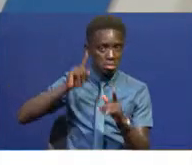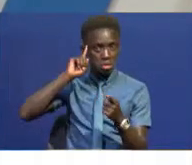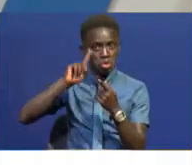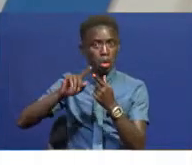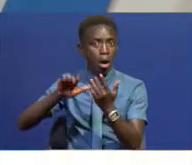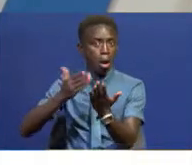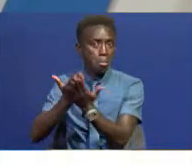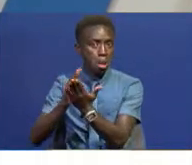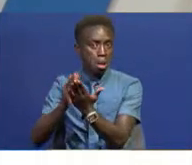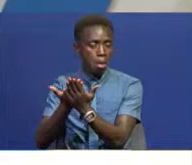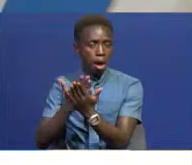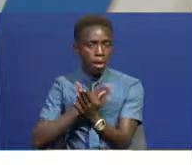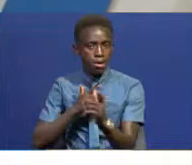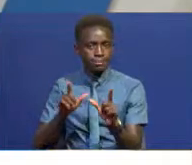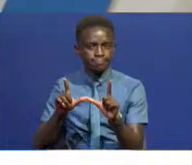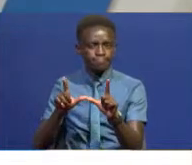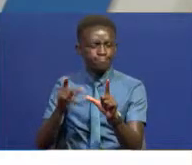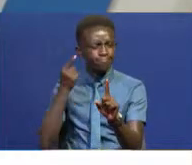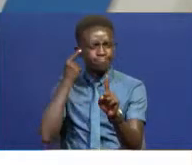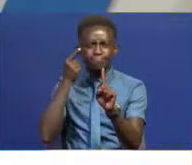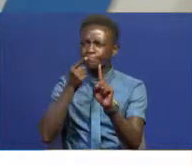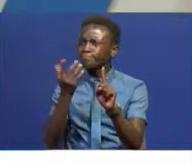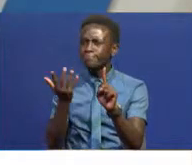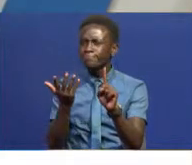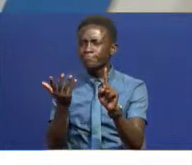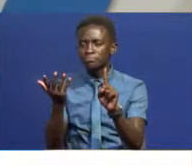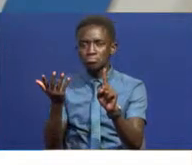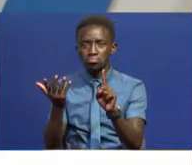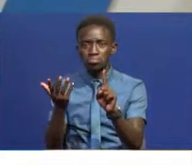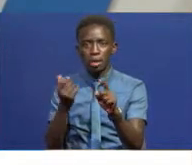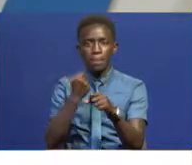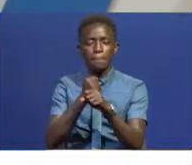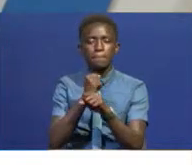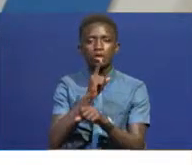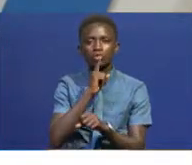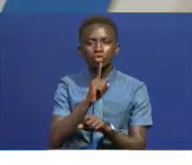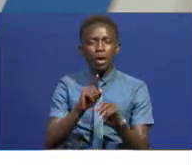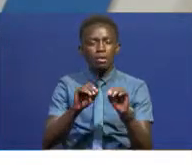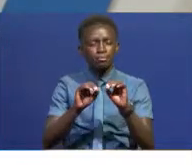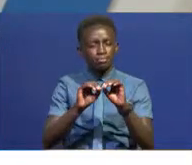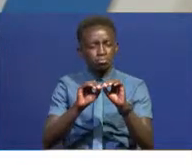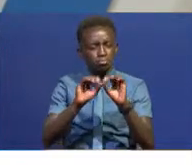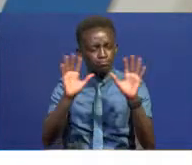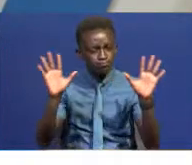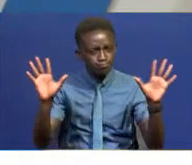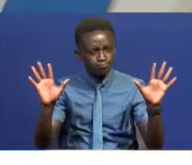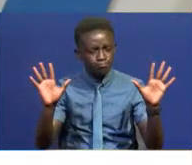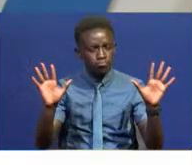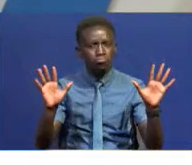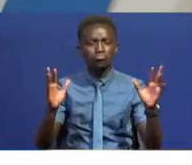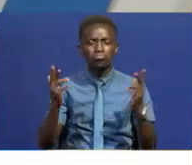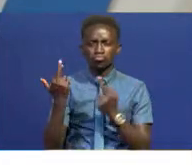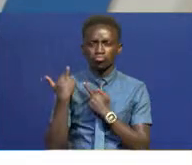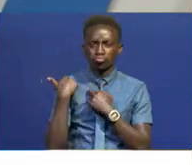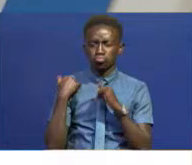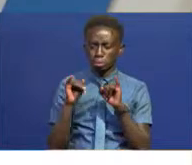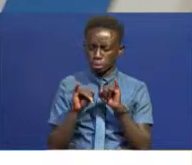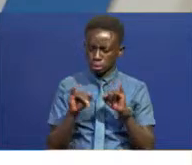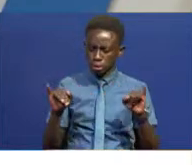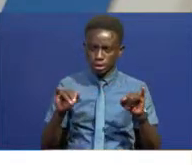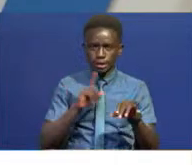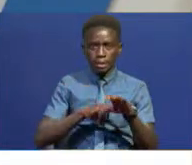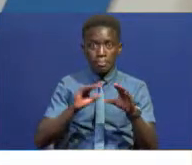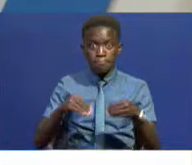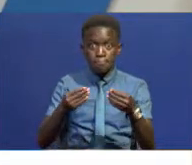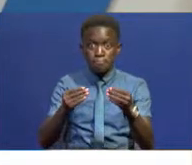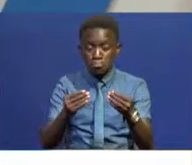licenses. And the purpose is to ensure that there's transparency and accountability in giving licenses. However, we